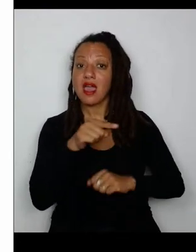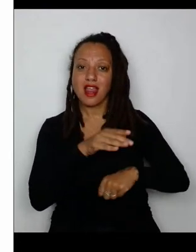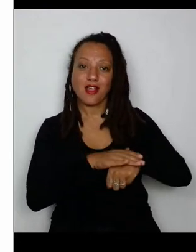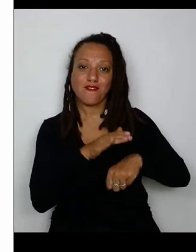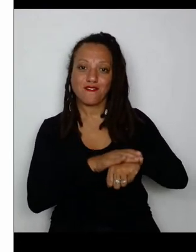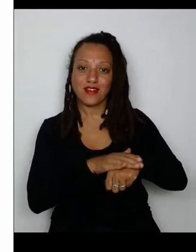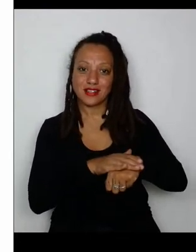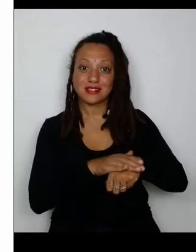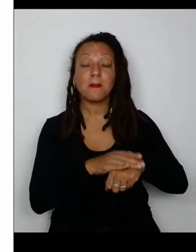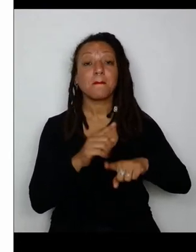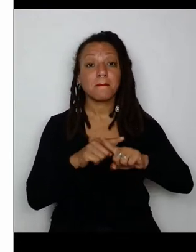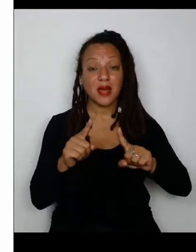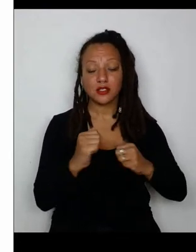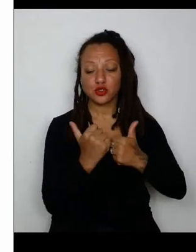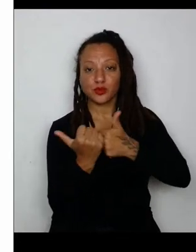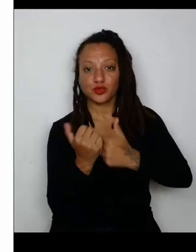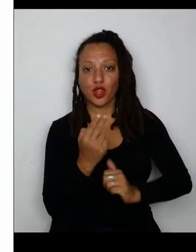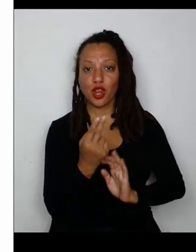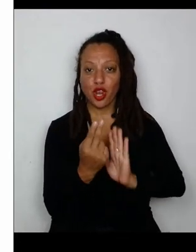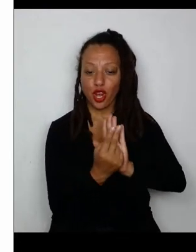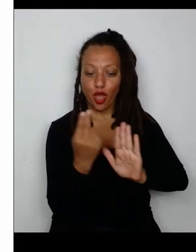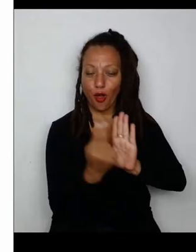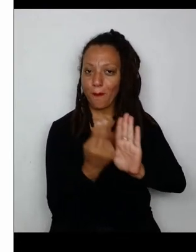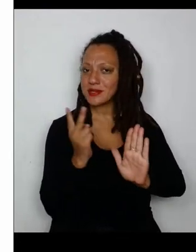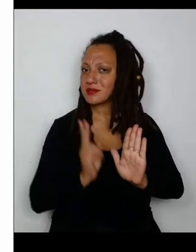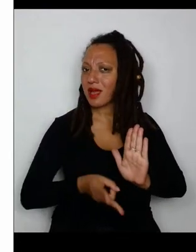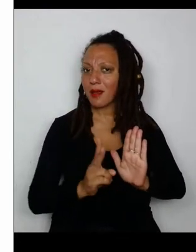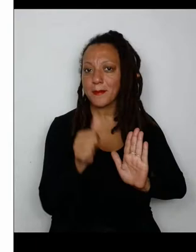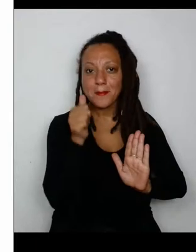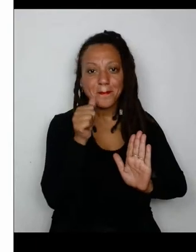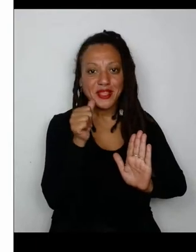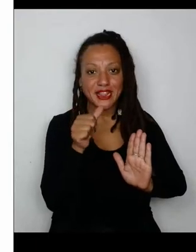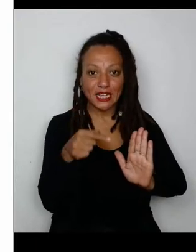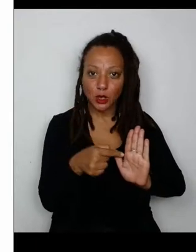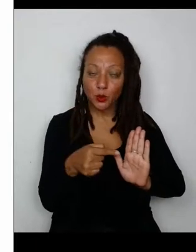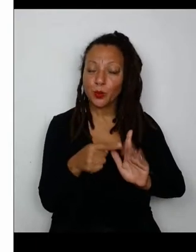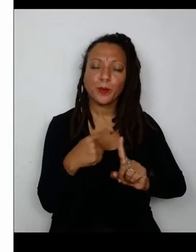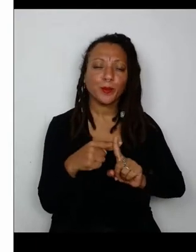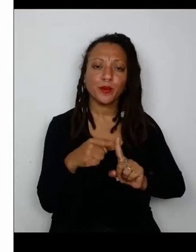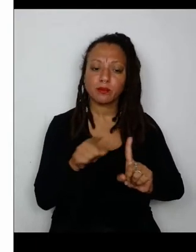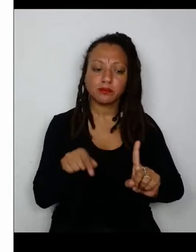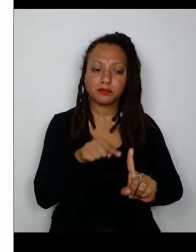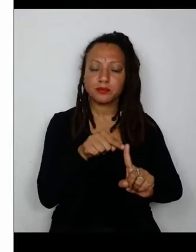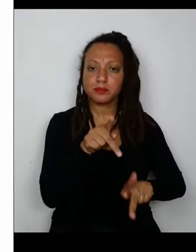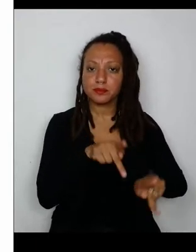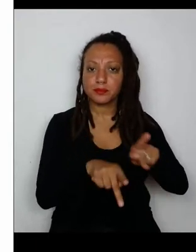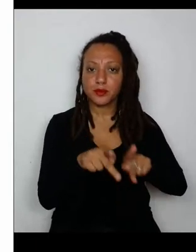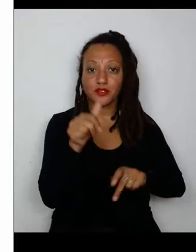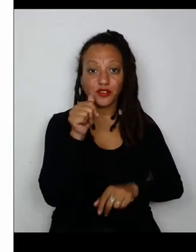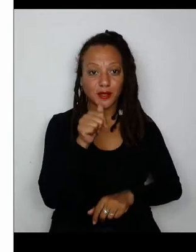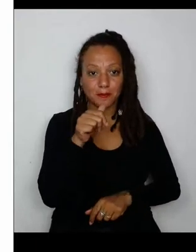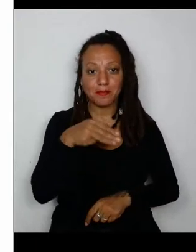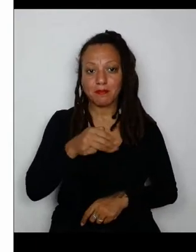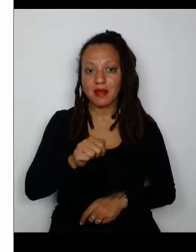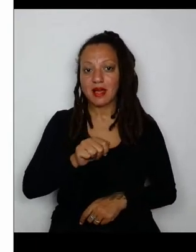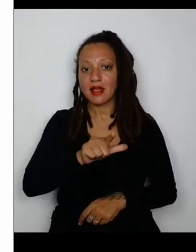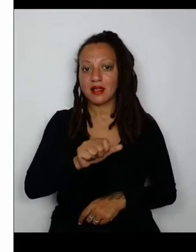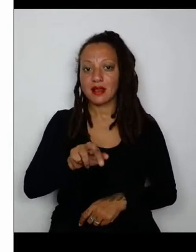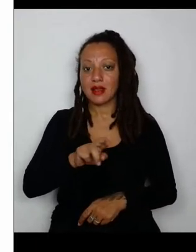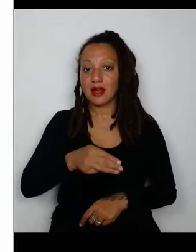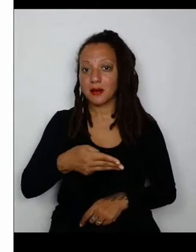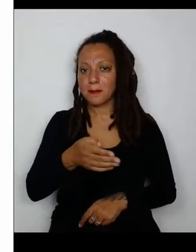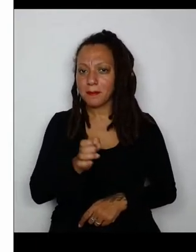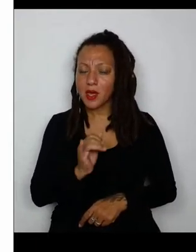addressing himself to a female readership malarme recounted the latest fashions using the monikers